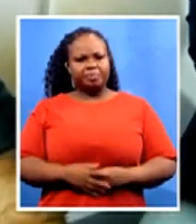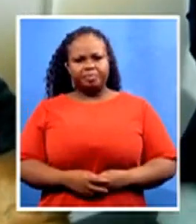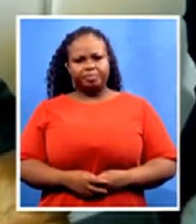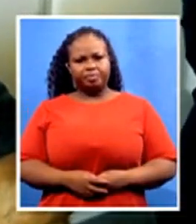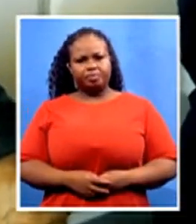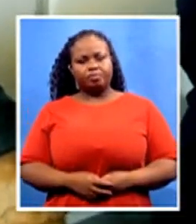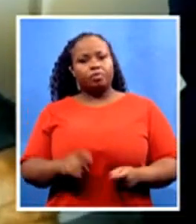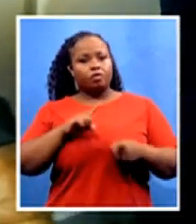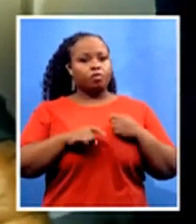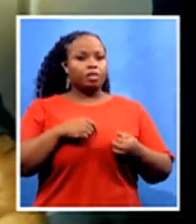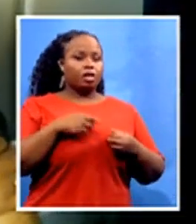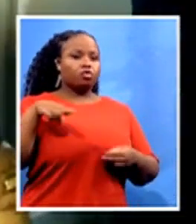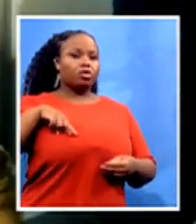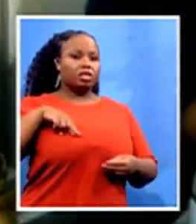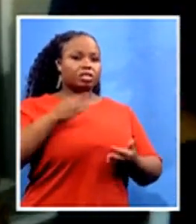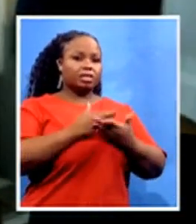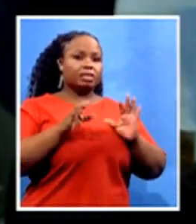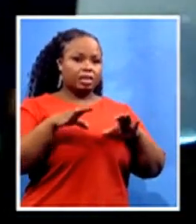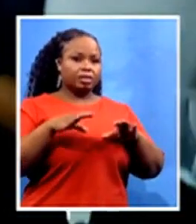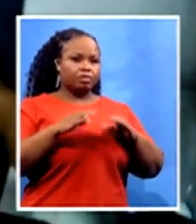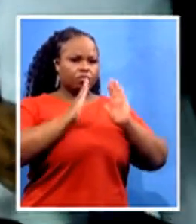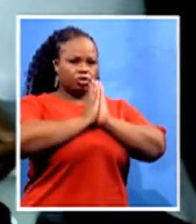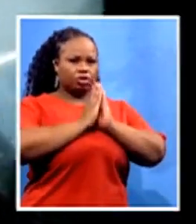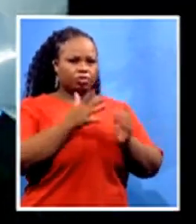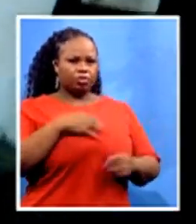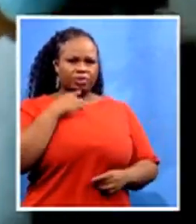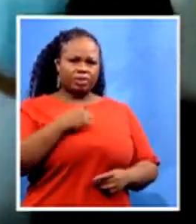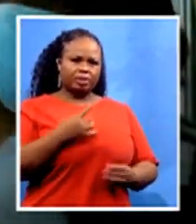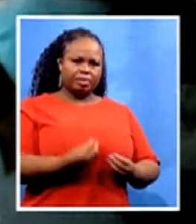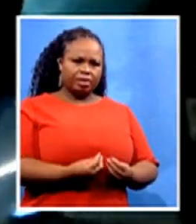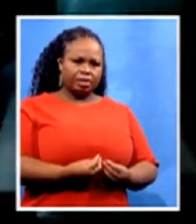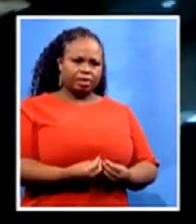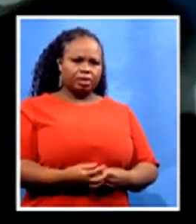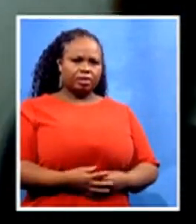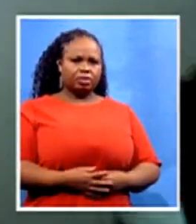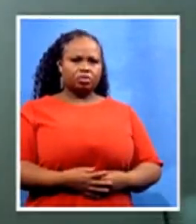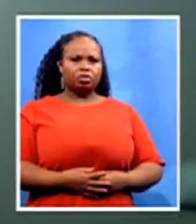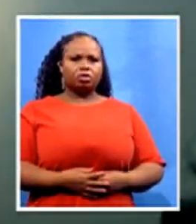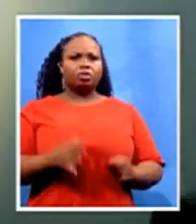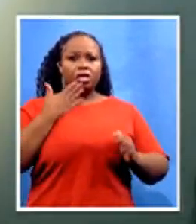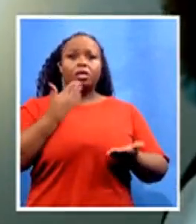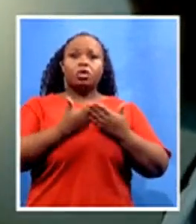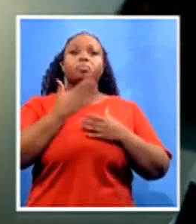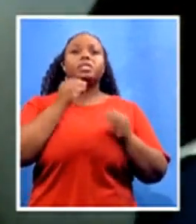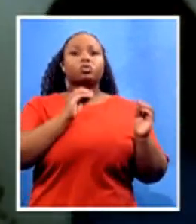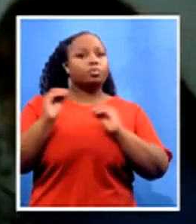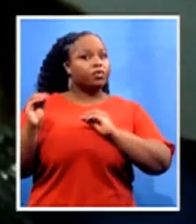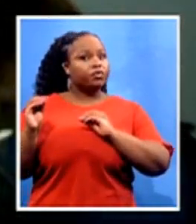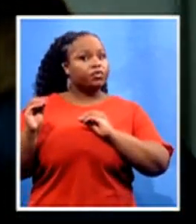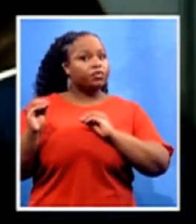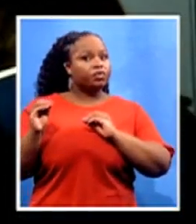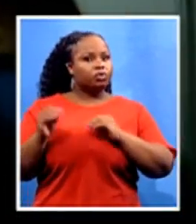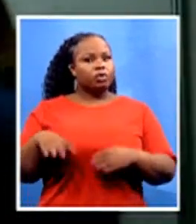say anything to congregations. We'll have a platform for that. Can we move? Well, Desiree, the minister is saying there will be a